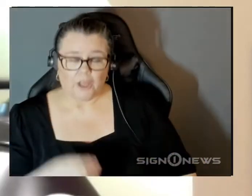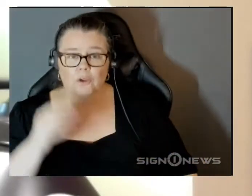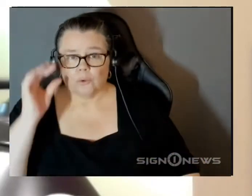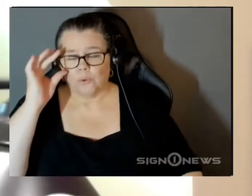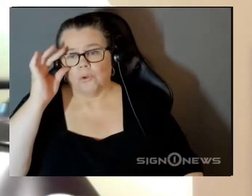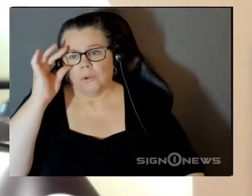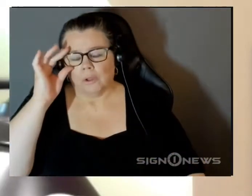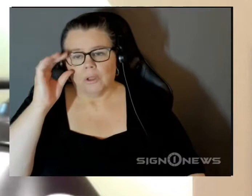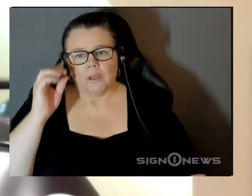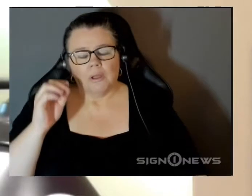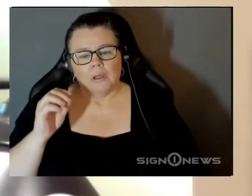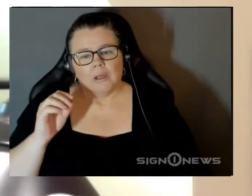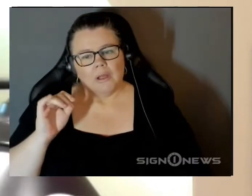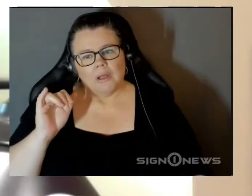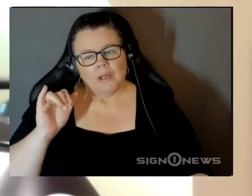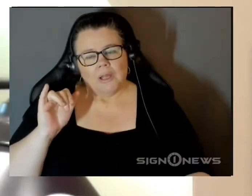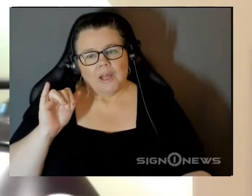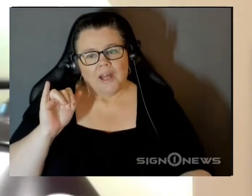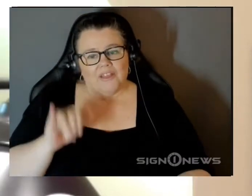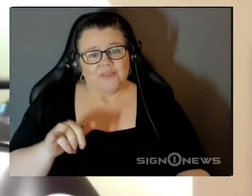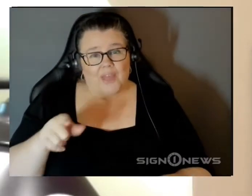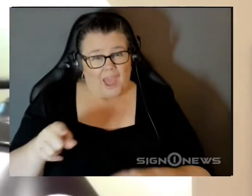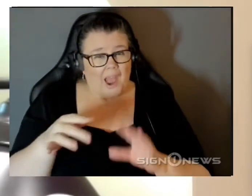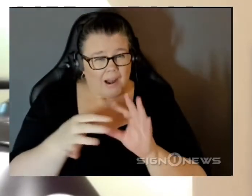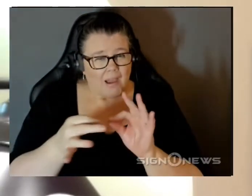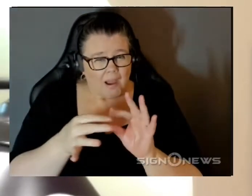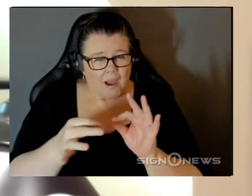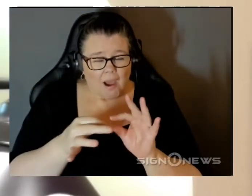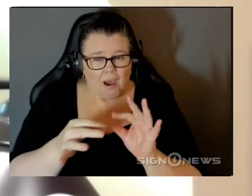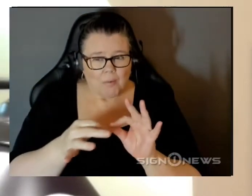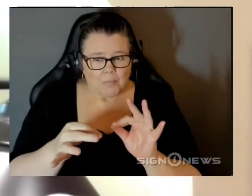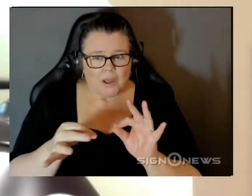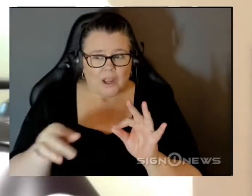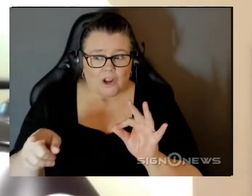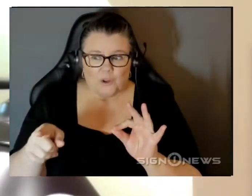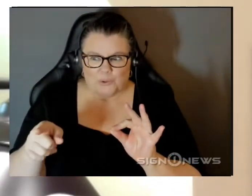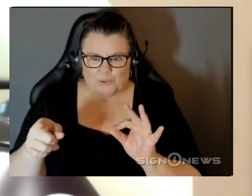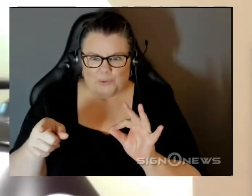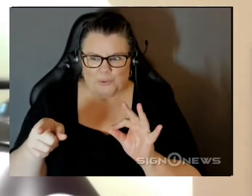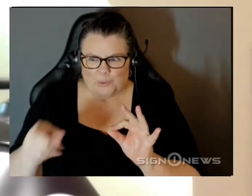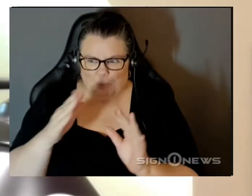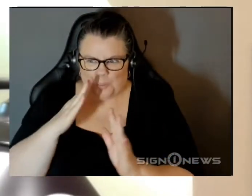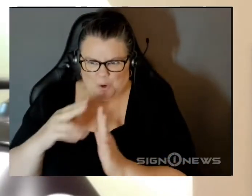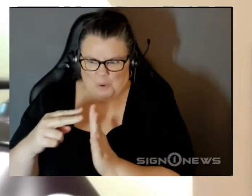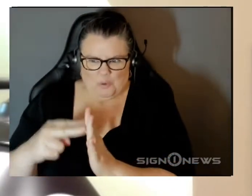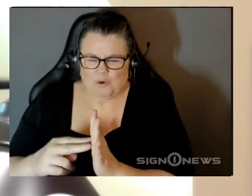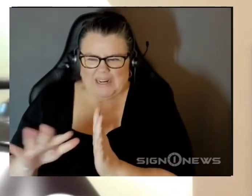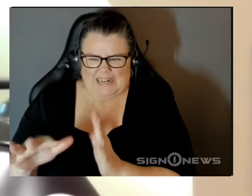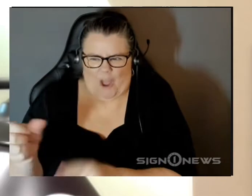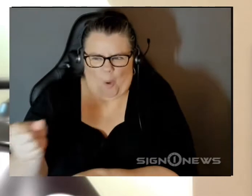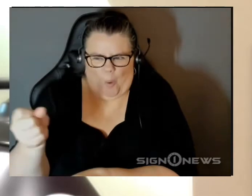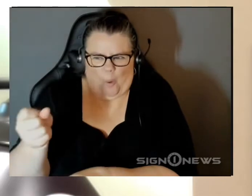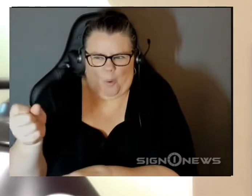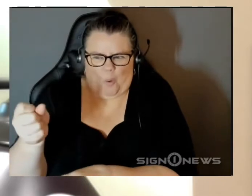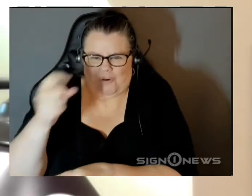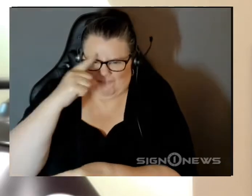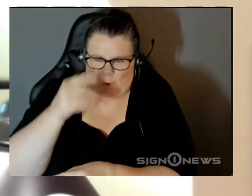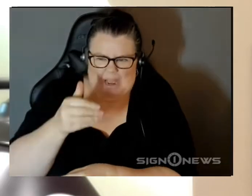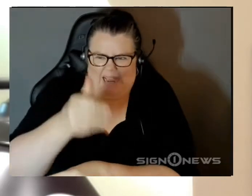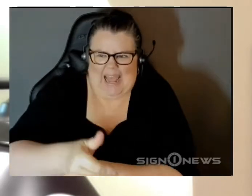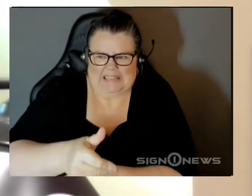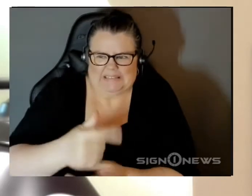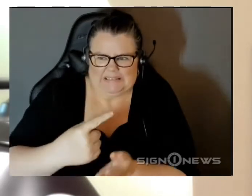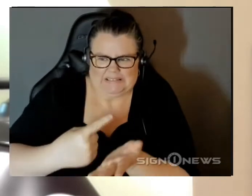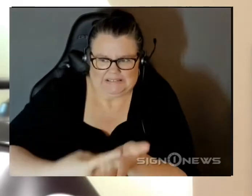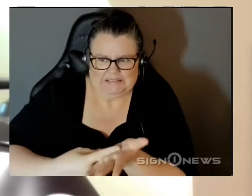Clarissa, on the comment you're about to read, I think let's save that for when we get into that section of the discussion, if that's all right.